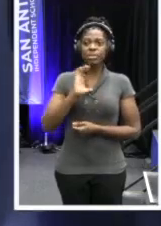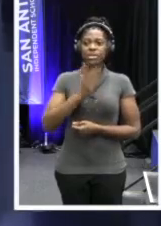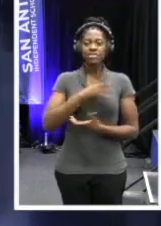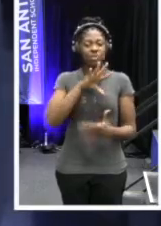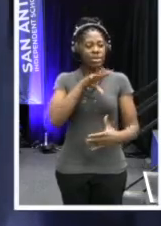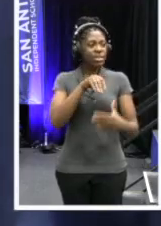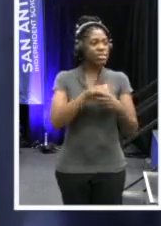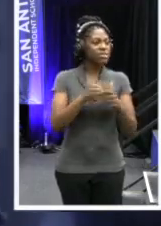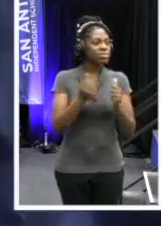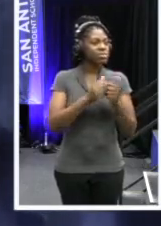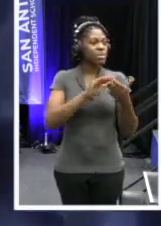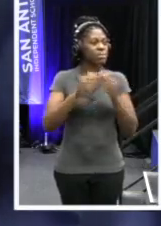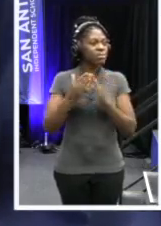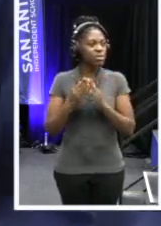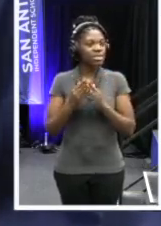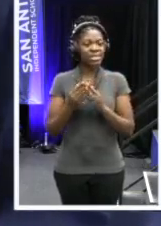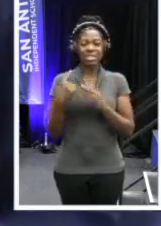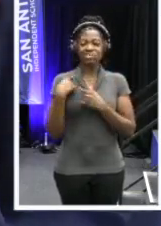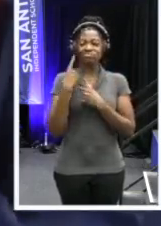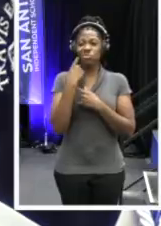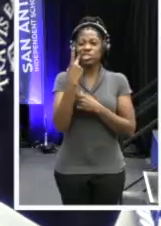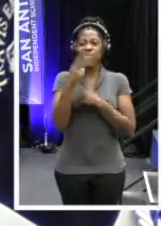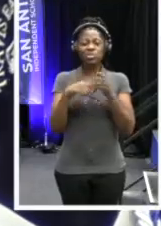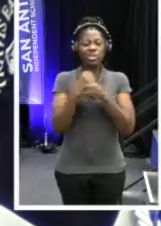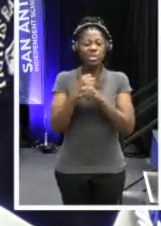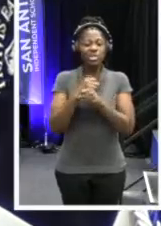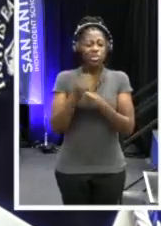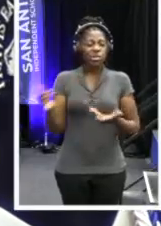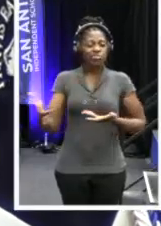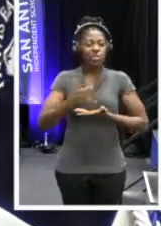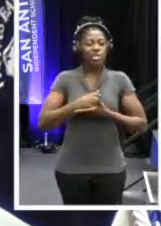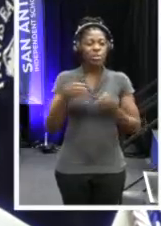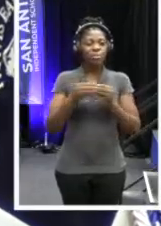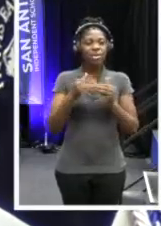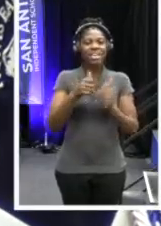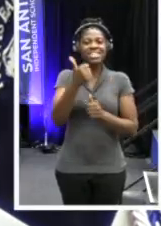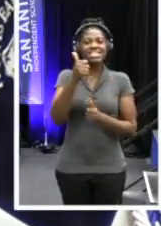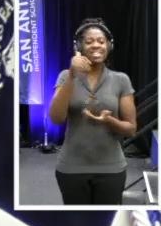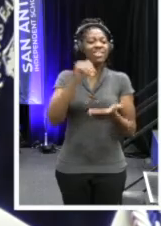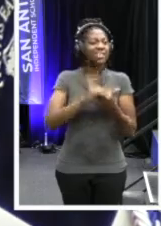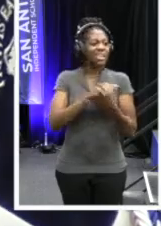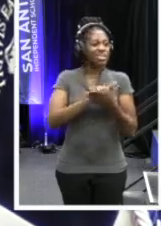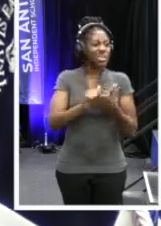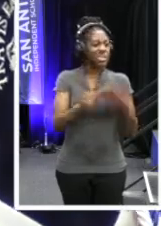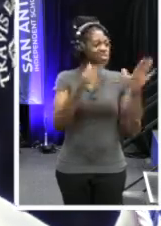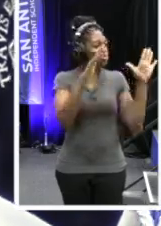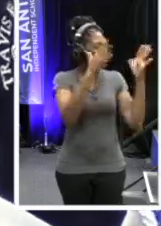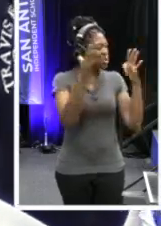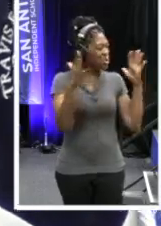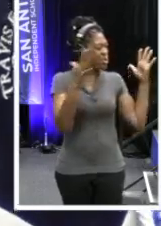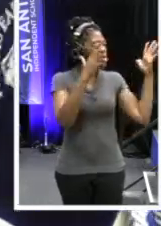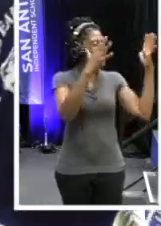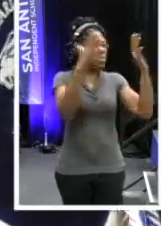class in these past 2 years, we have raised over $10,000.